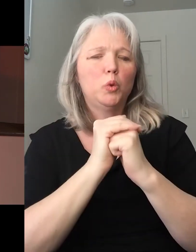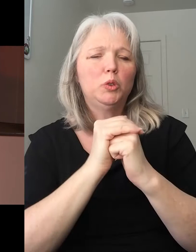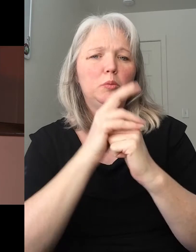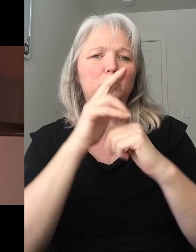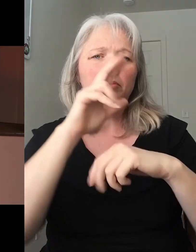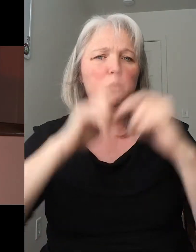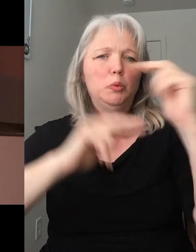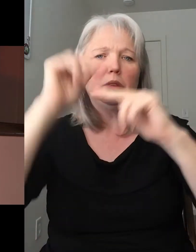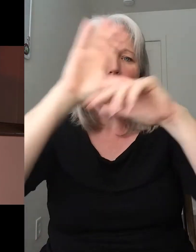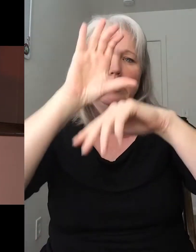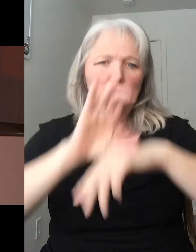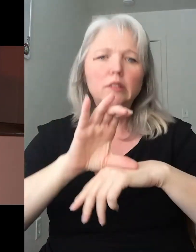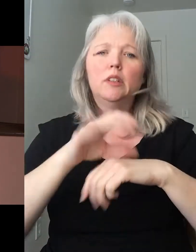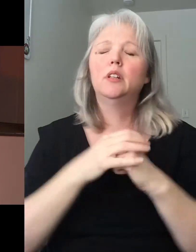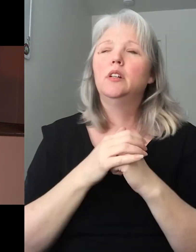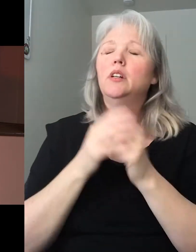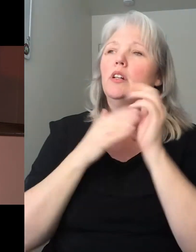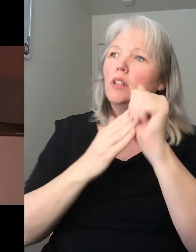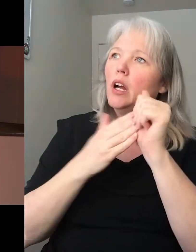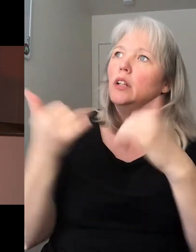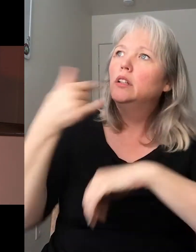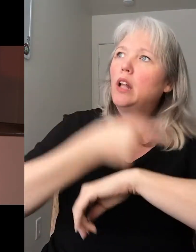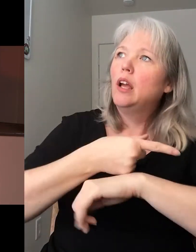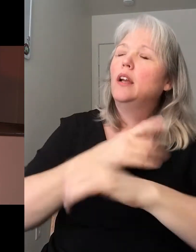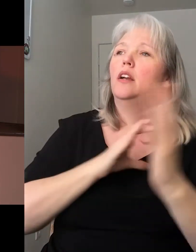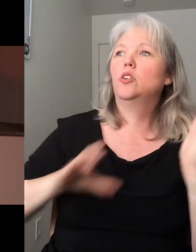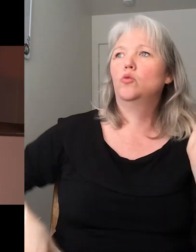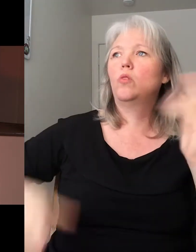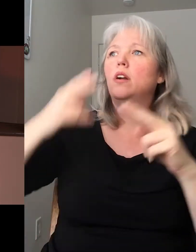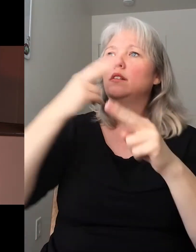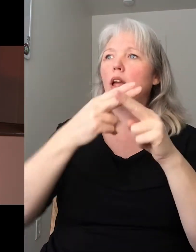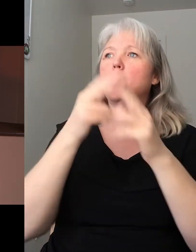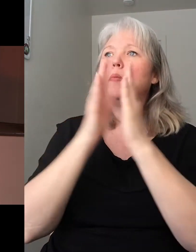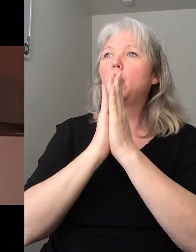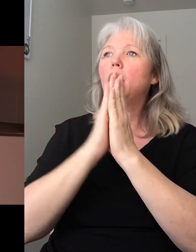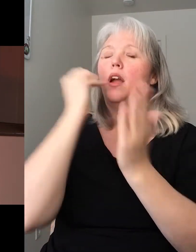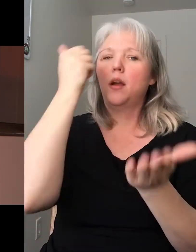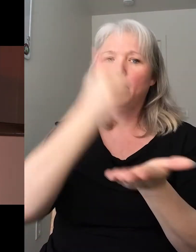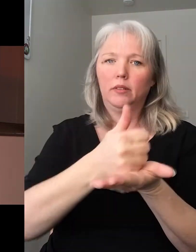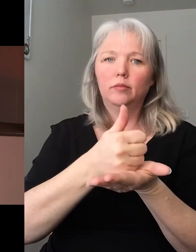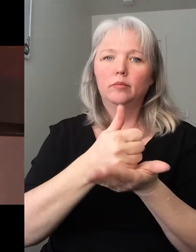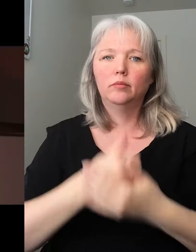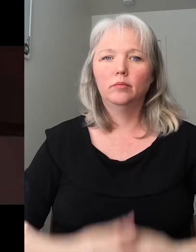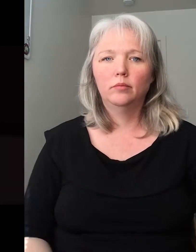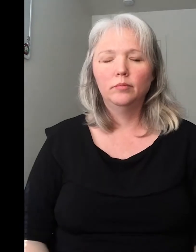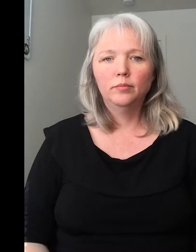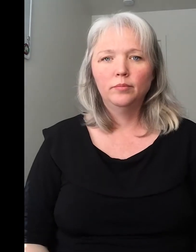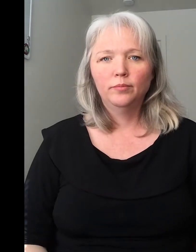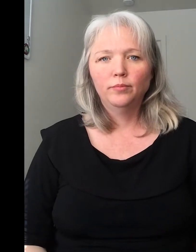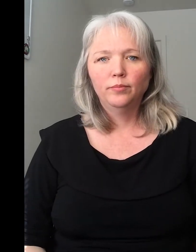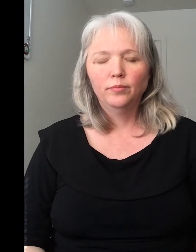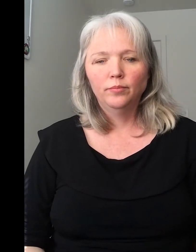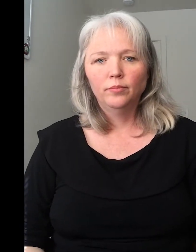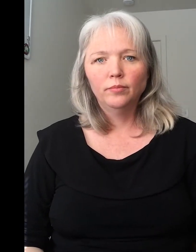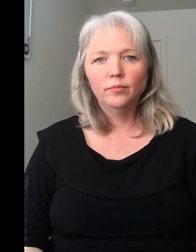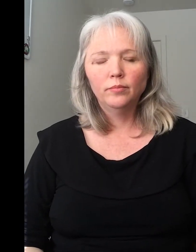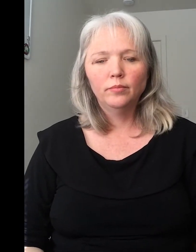center. Guide us in this day. In Christ's name I pray. Amen.